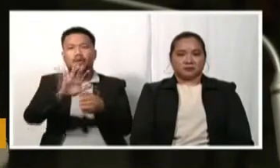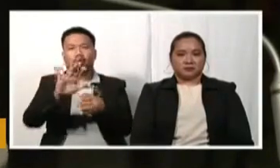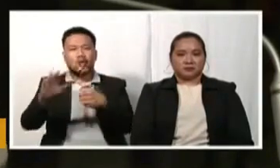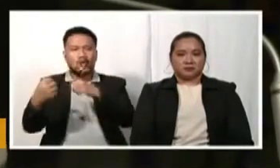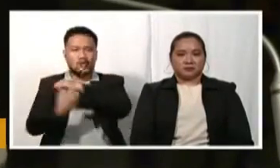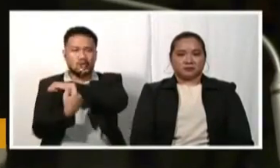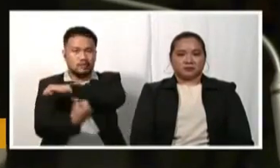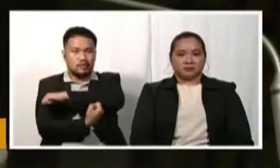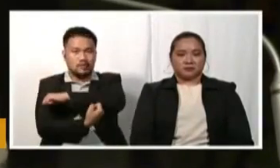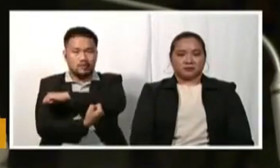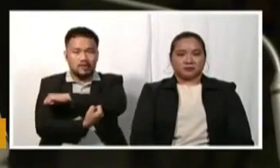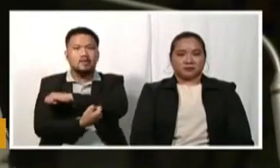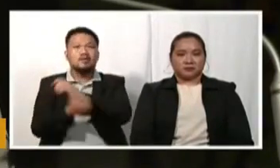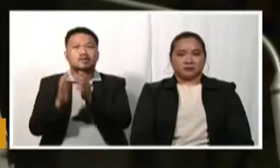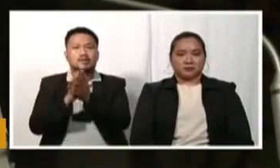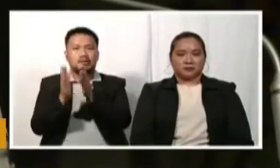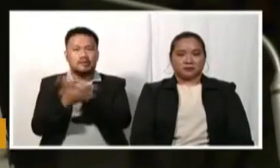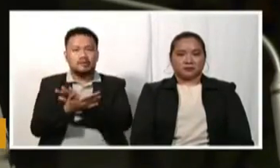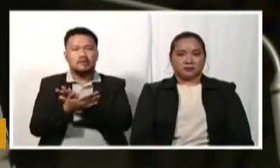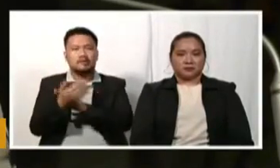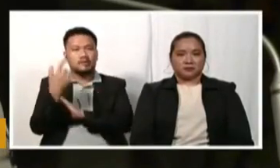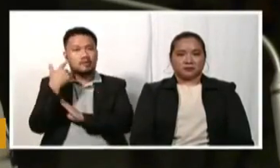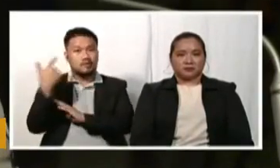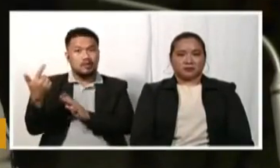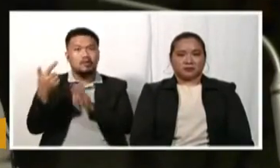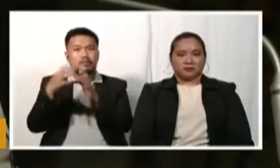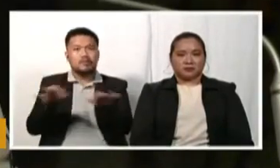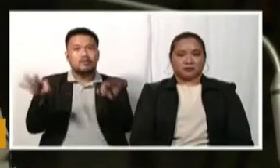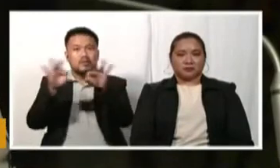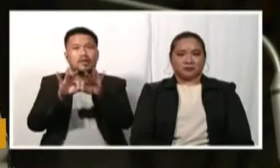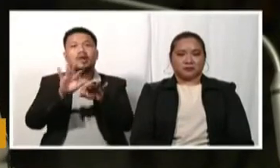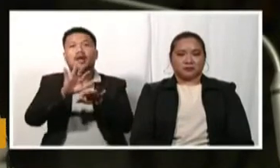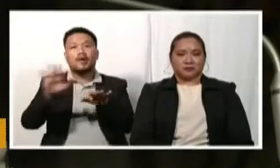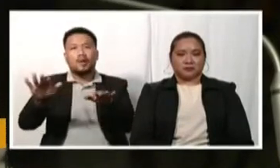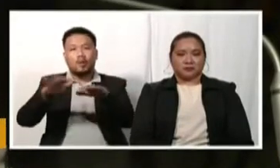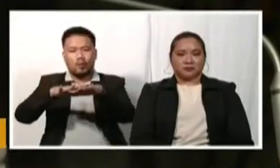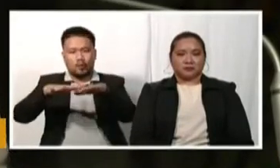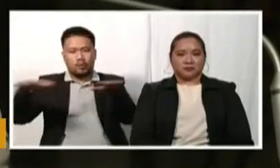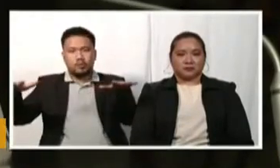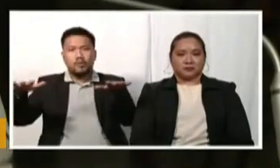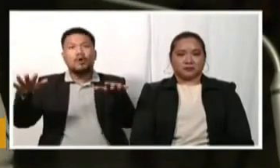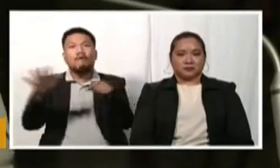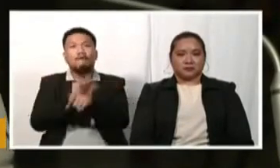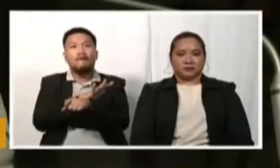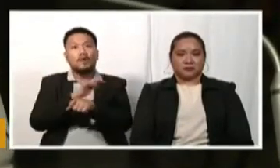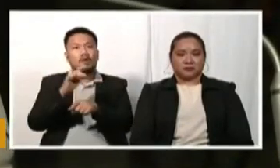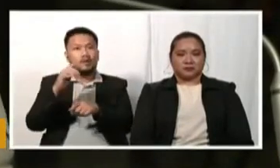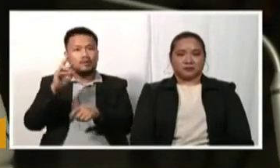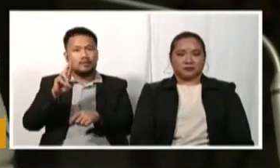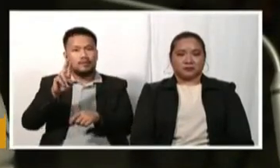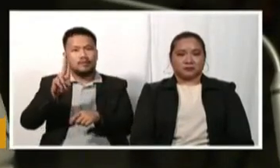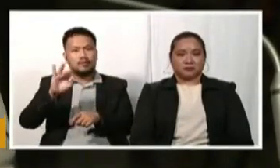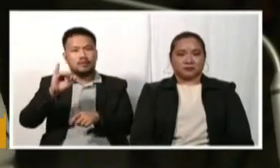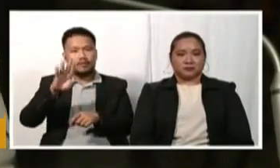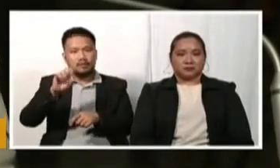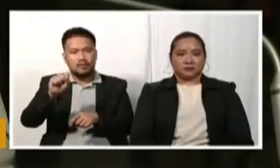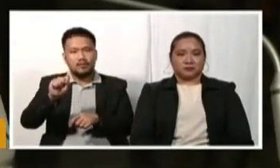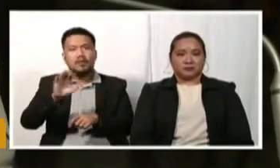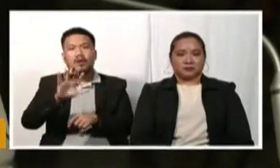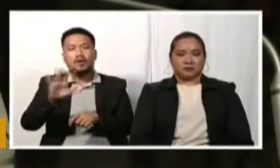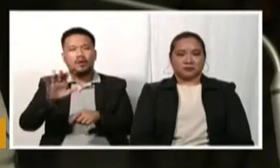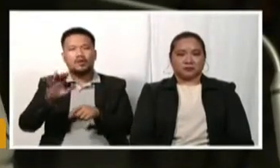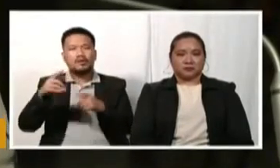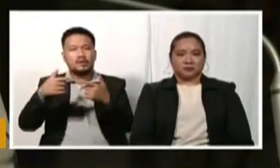in sapphires. I will make your battlements of rubies, your gates of